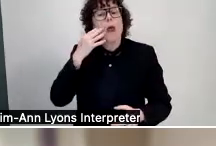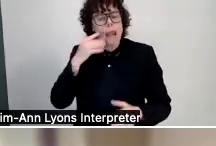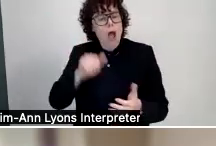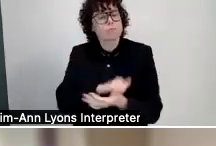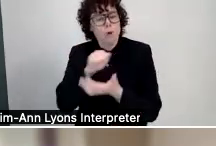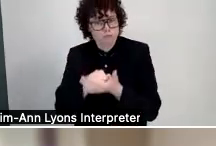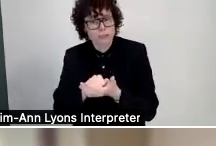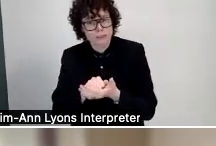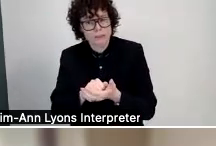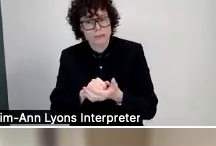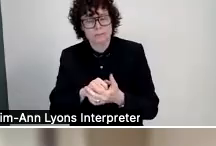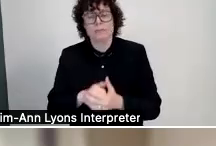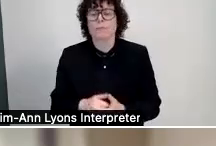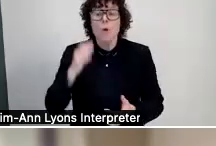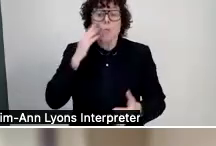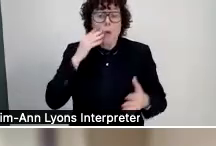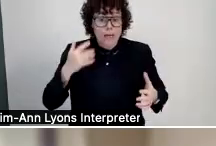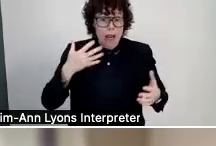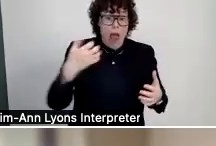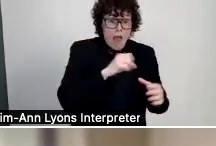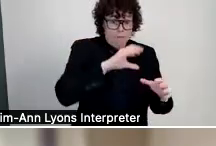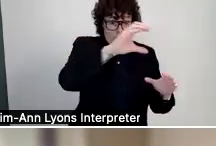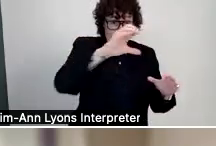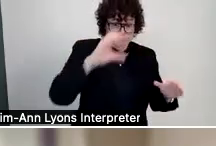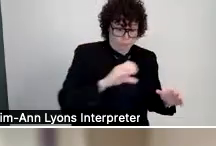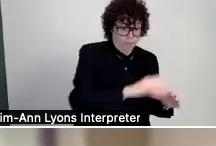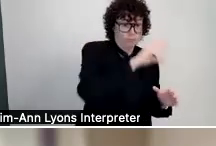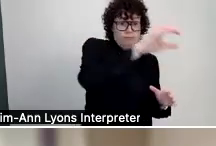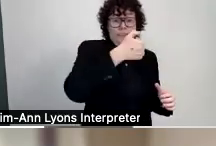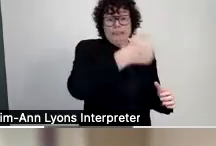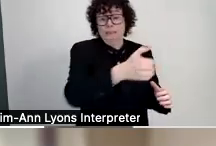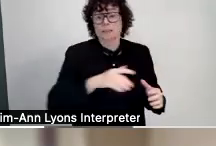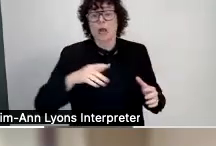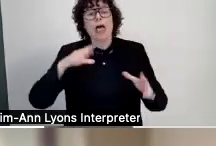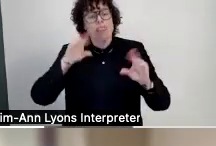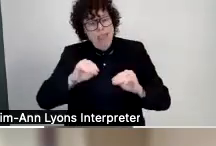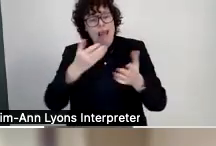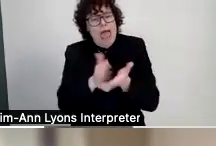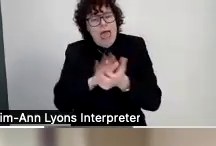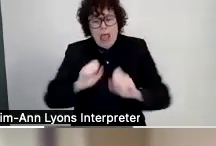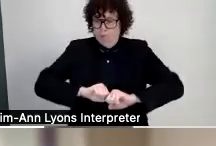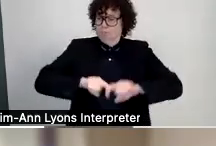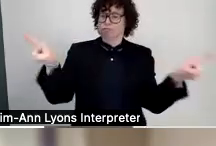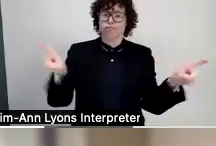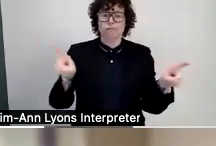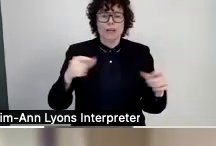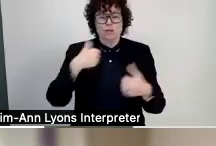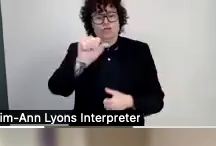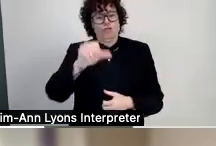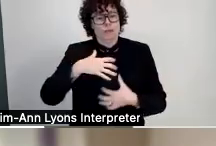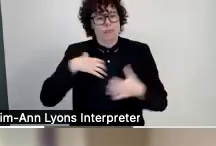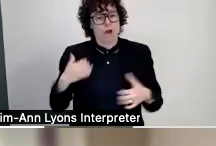After finalizing the capabilities, we then wrote some information about how to use the framework. We wrote learning outcomes for each